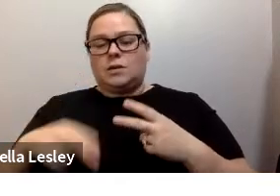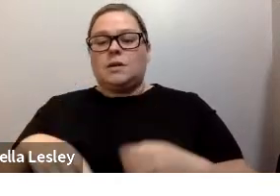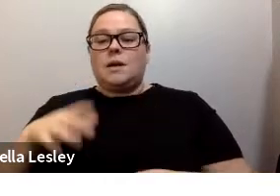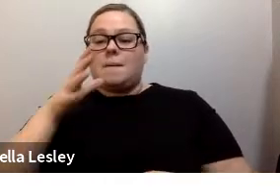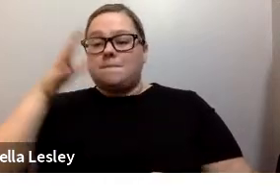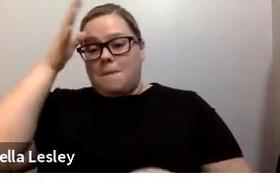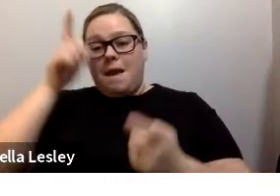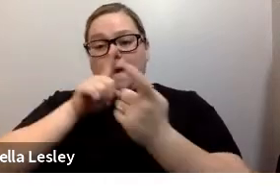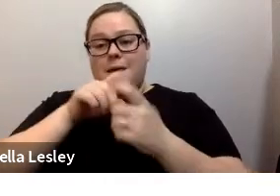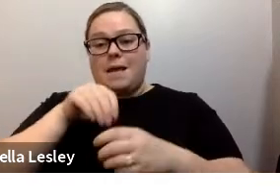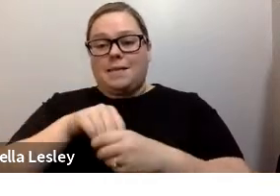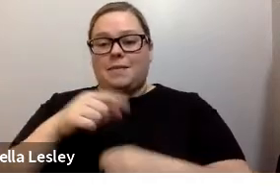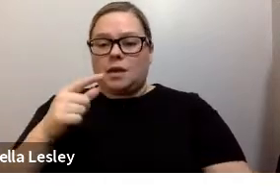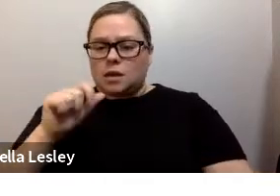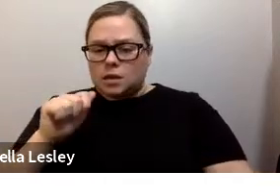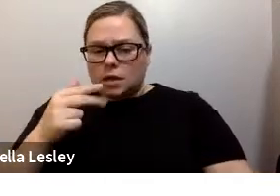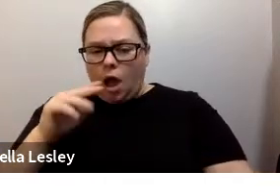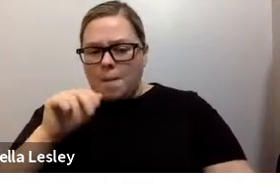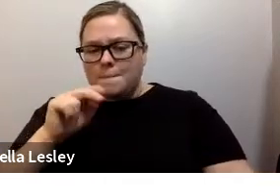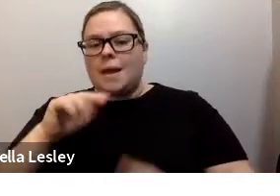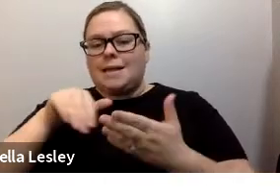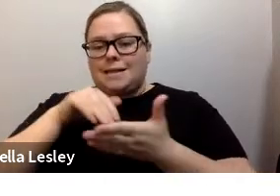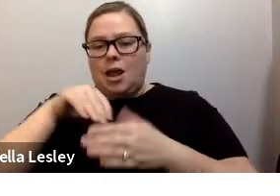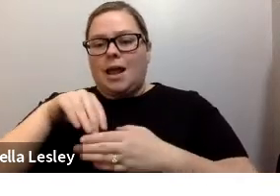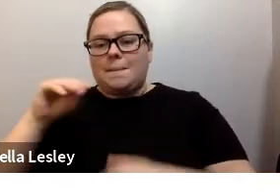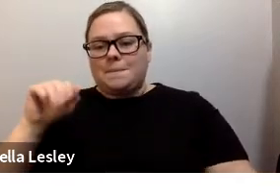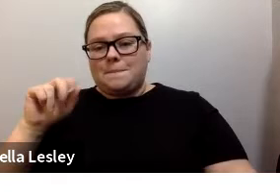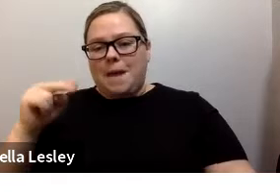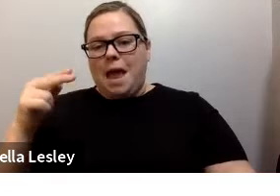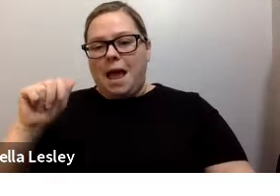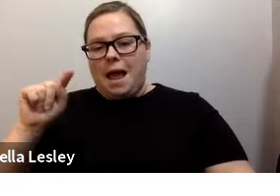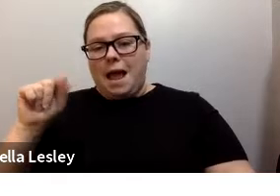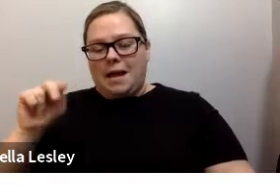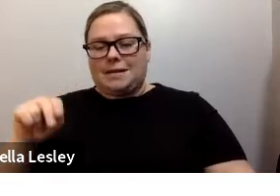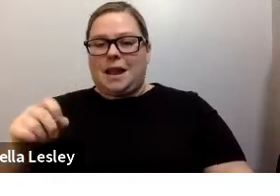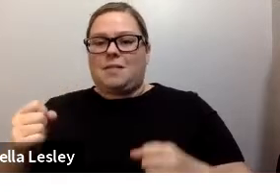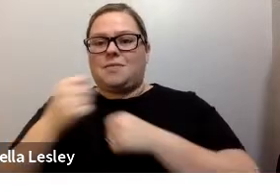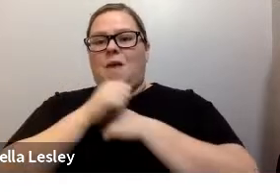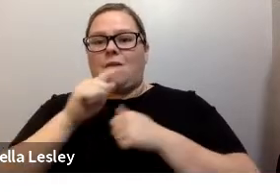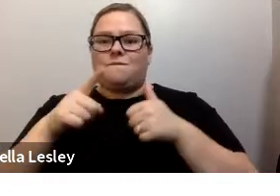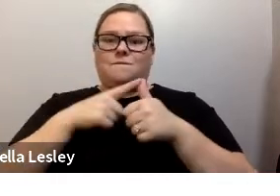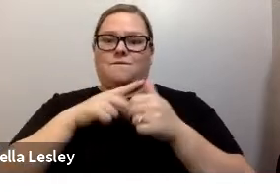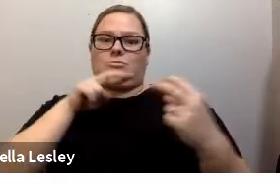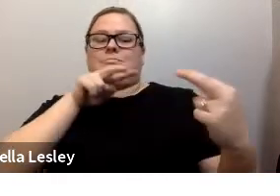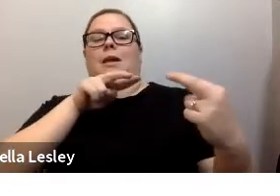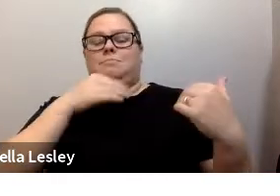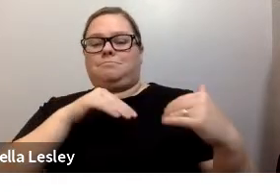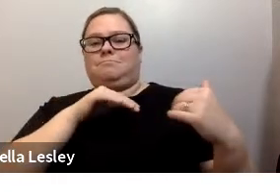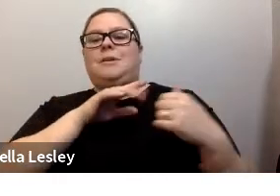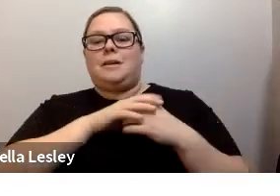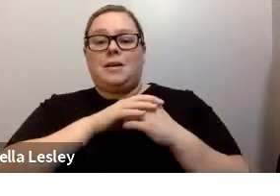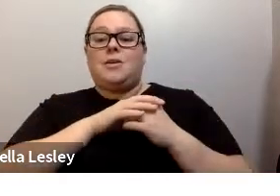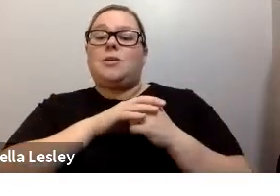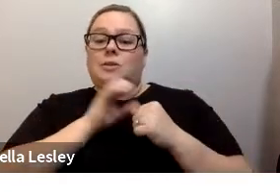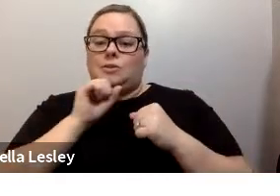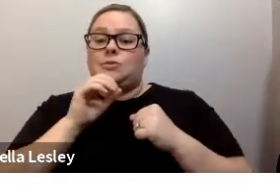in Manhattan and love at first sight. So have a strong multicultural